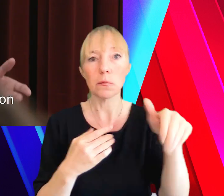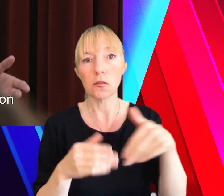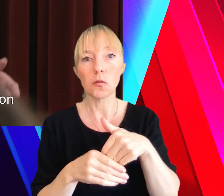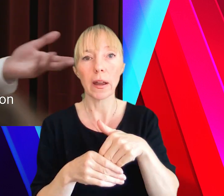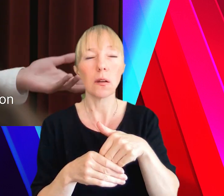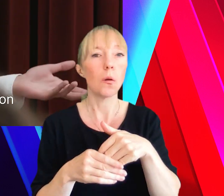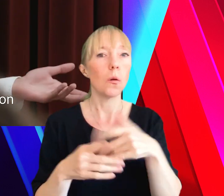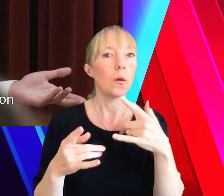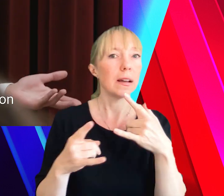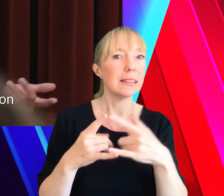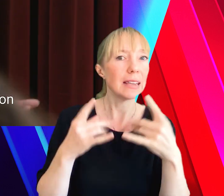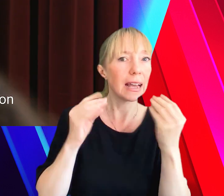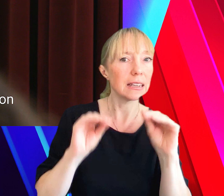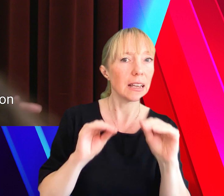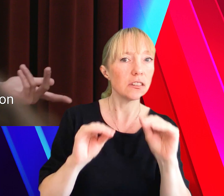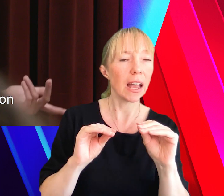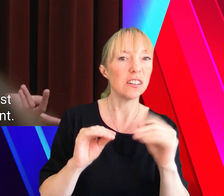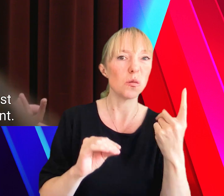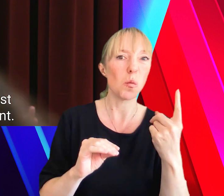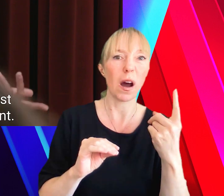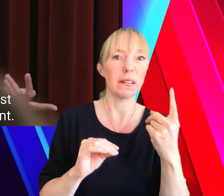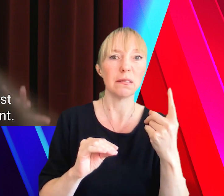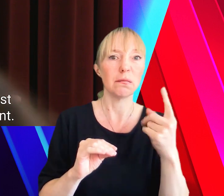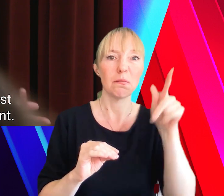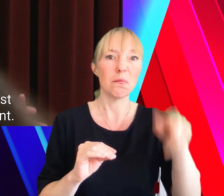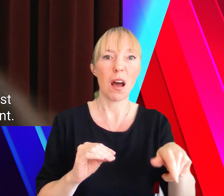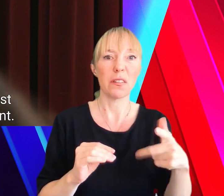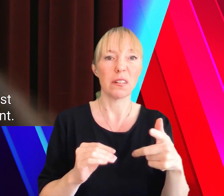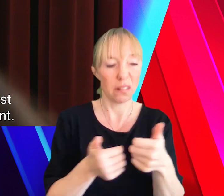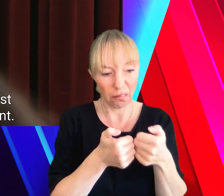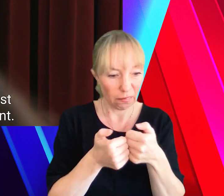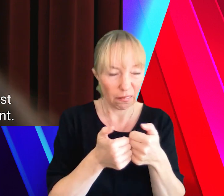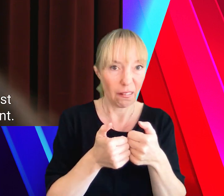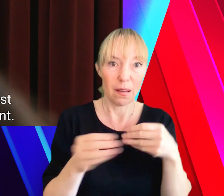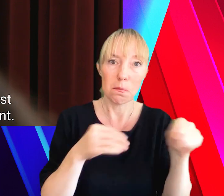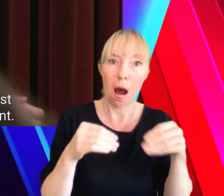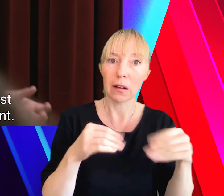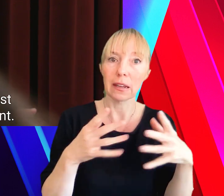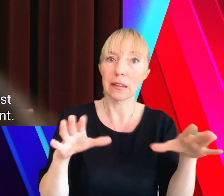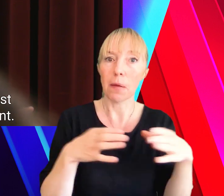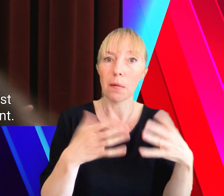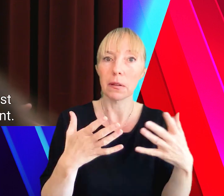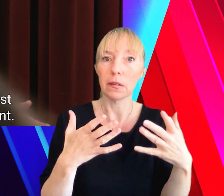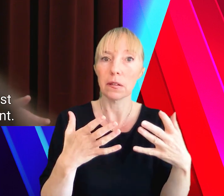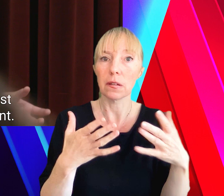kind of like the sex education thing is like, it would be like what, one unpaid intern or just one person in the marketing department?